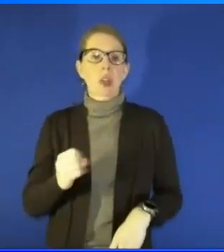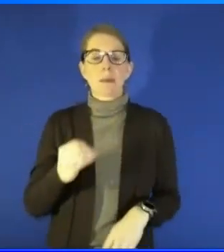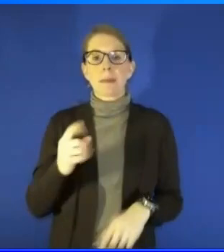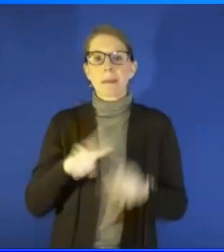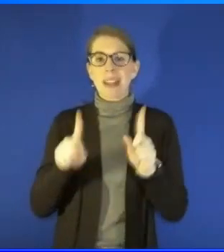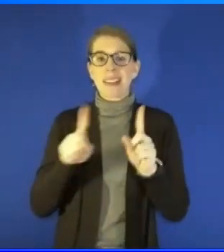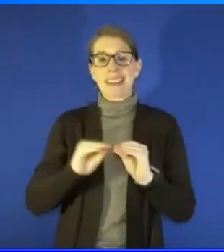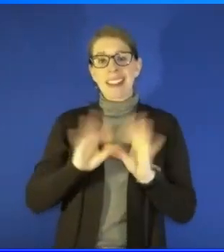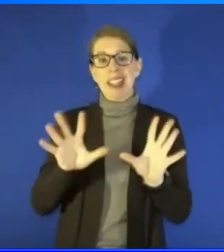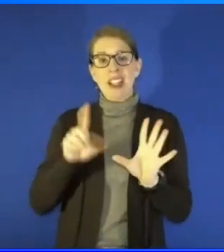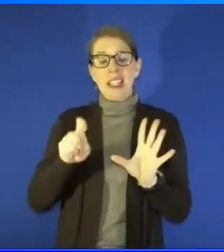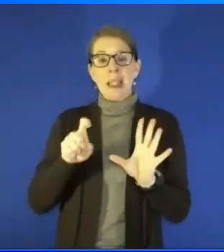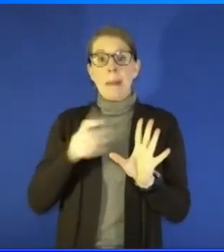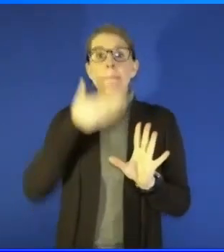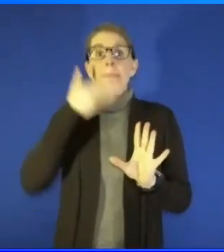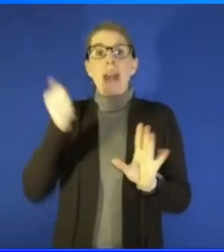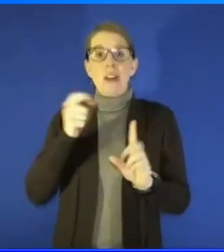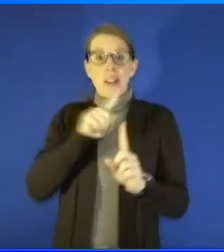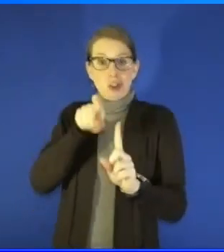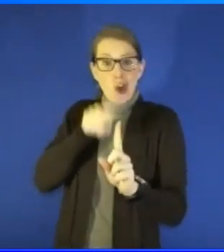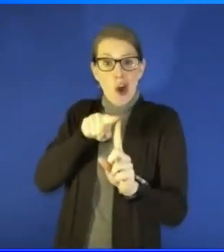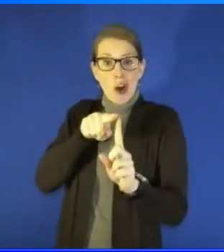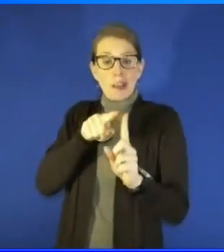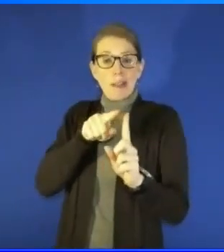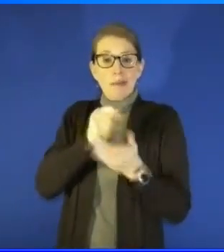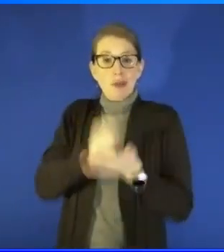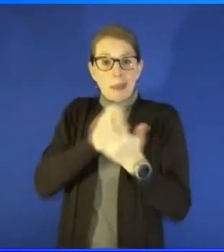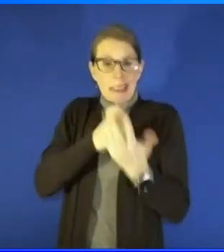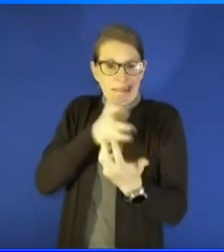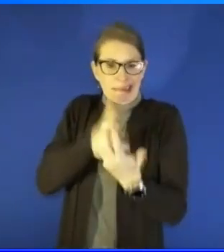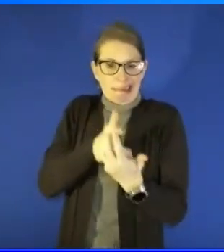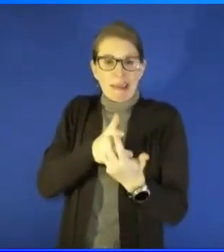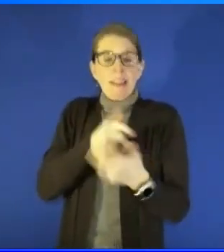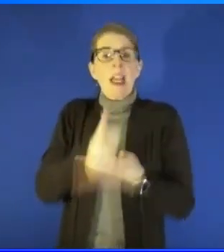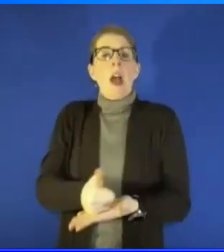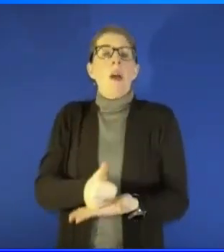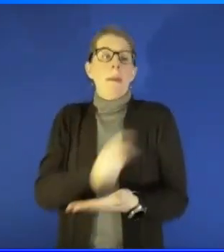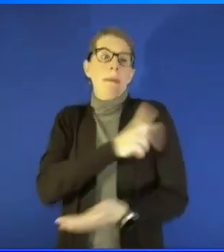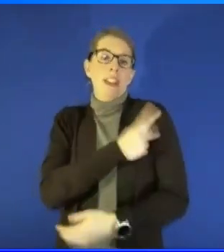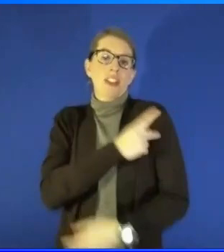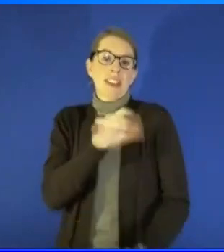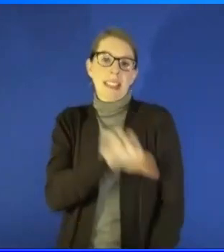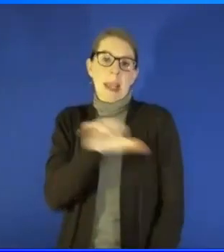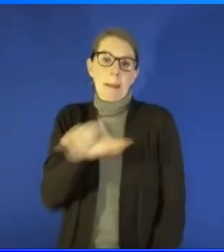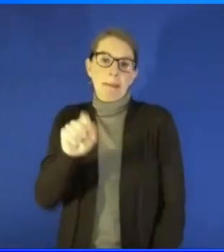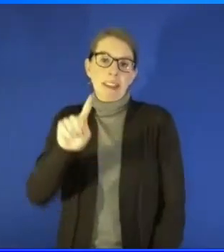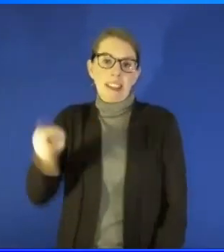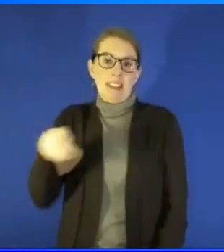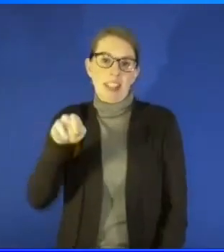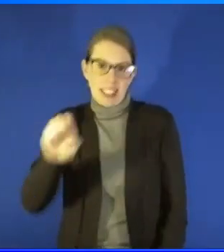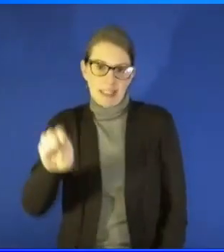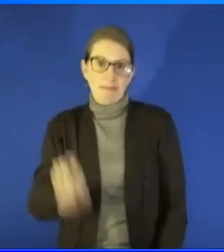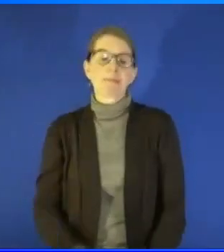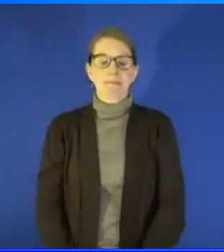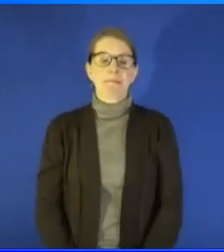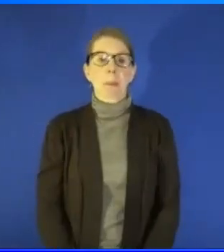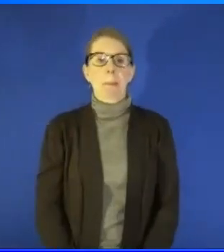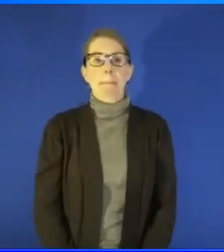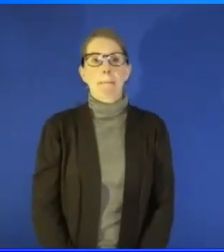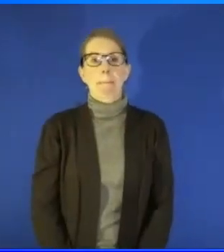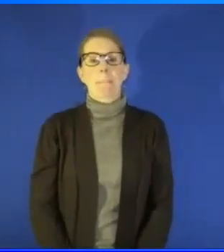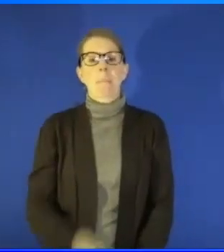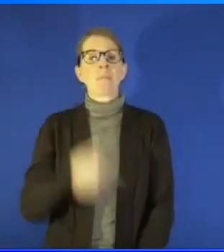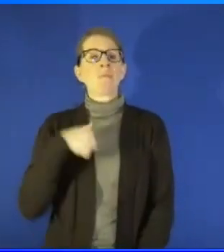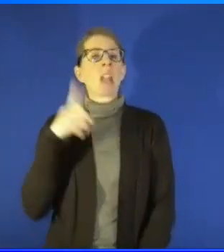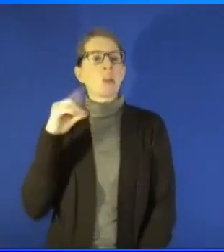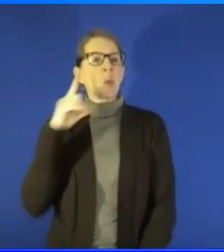targeted treatment to help patients like Stephanie to do this. And I do think one thing we haven't talked about